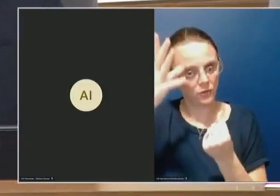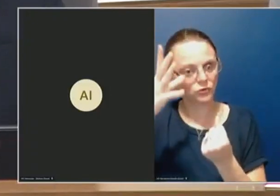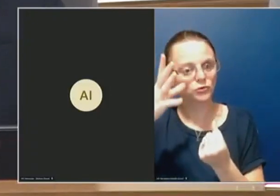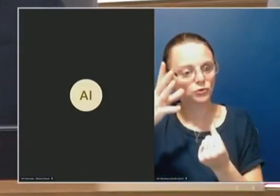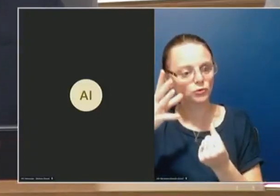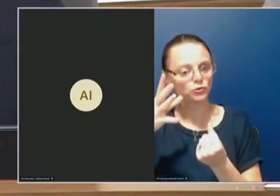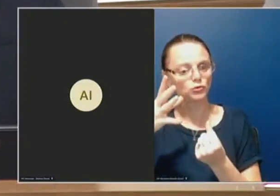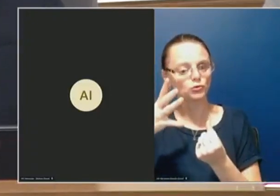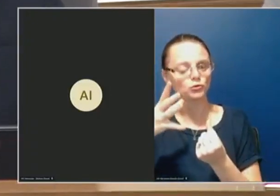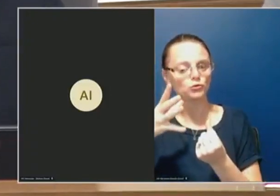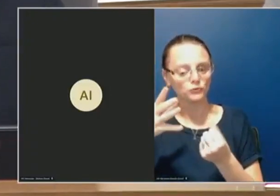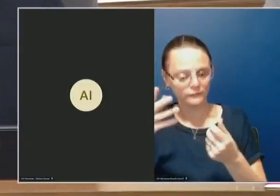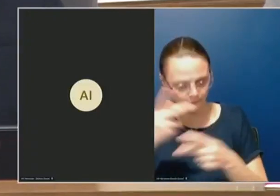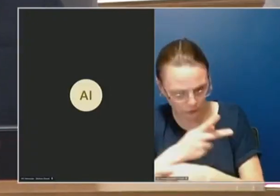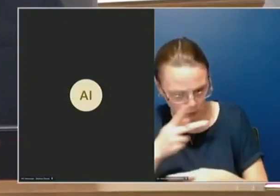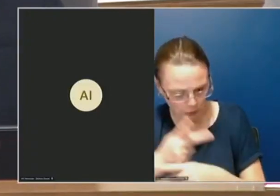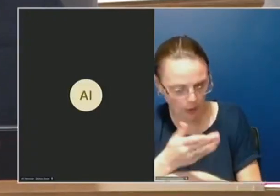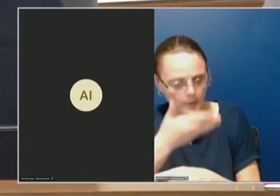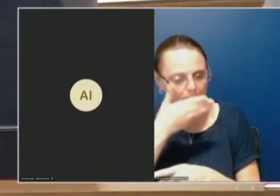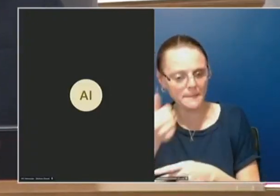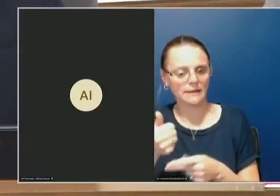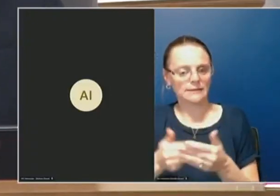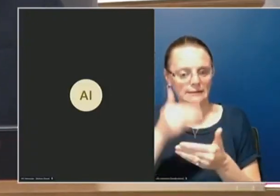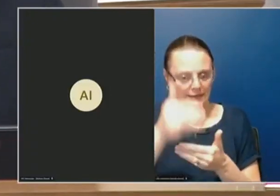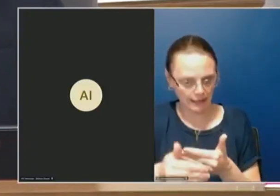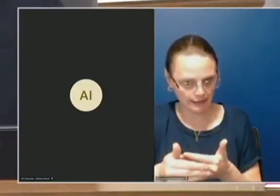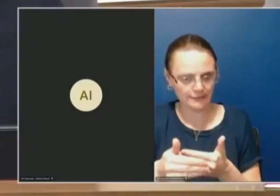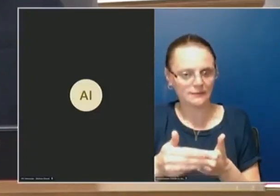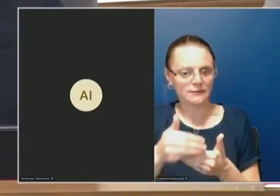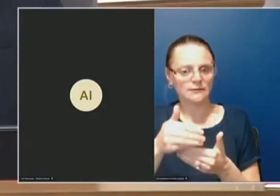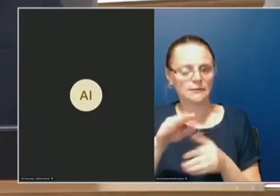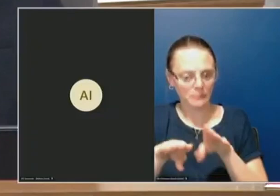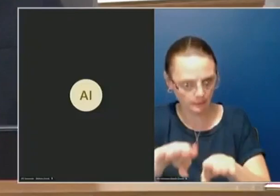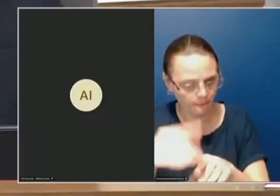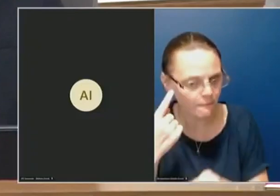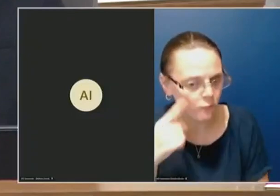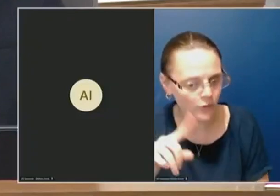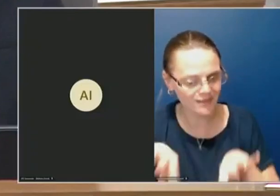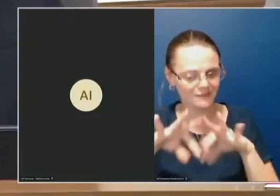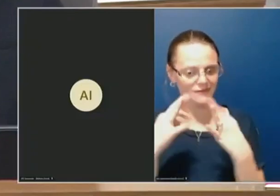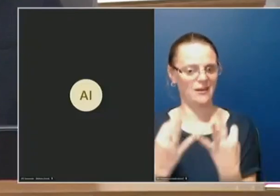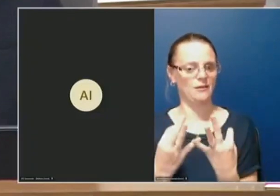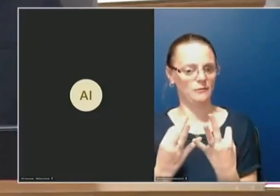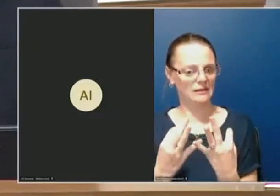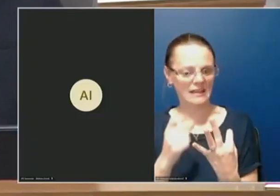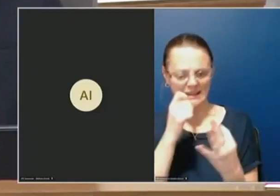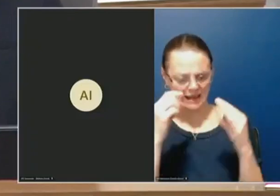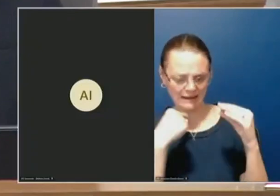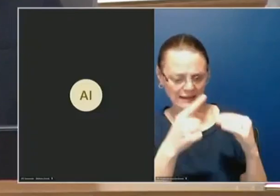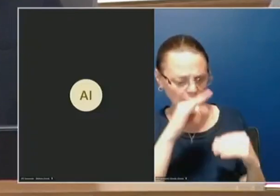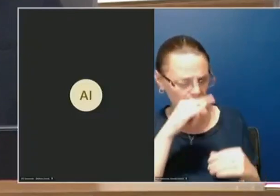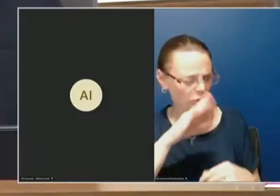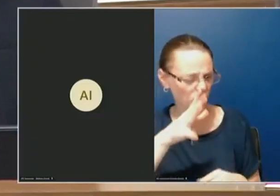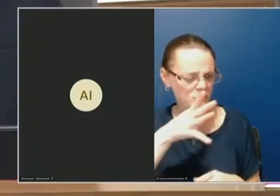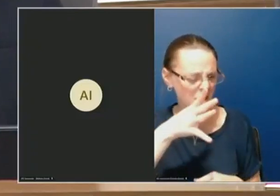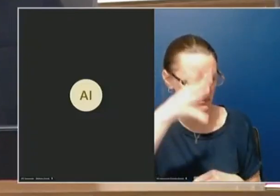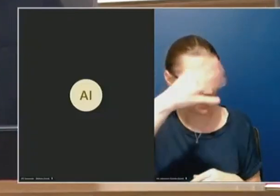kids, and not teach kids that their parents are not a resource for them when they're facing some of the toughest challenges of their